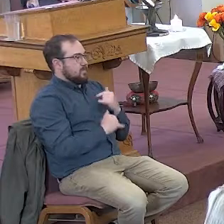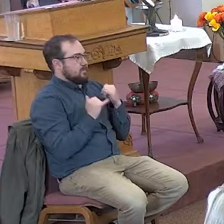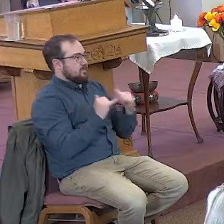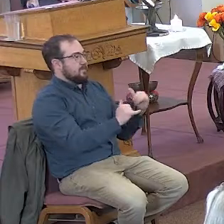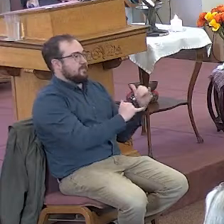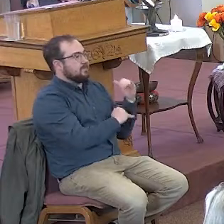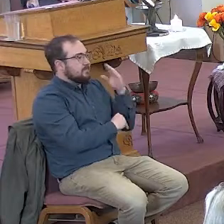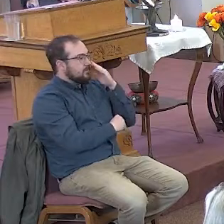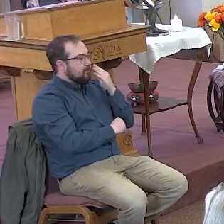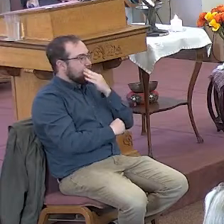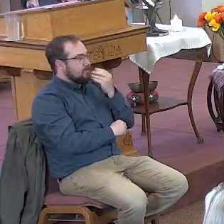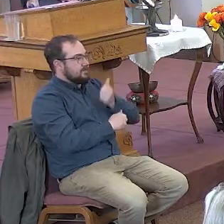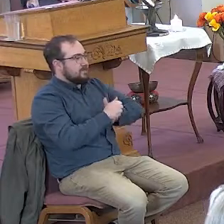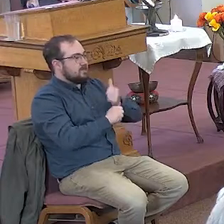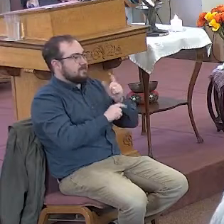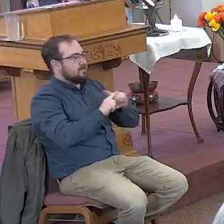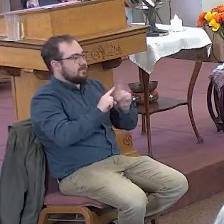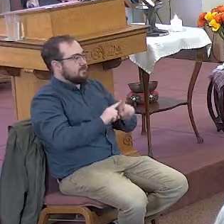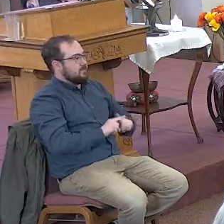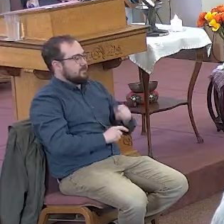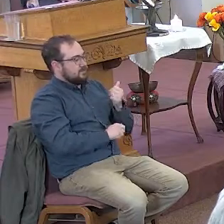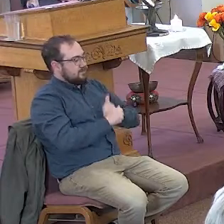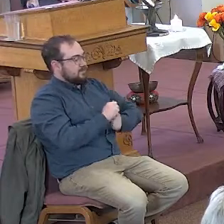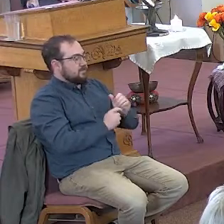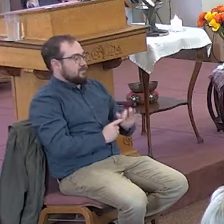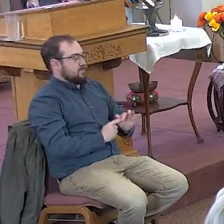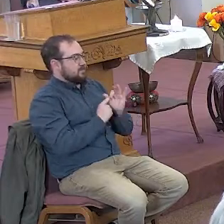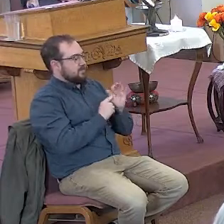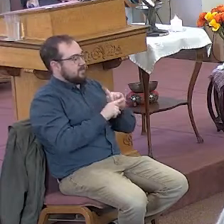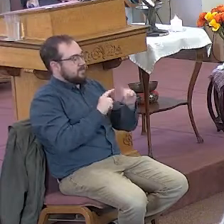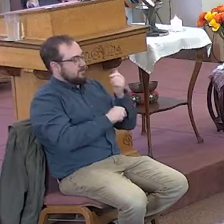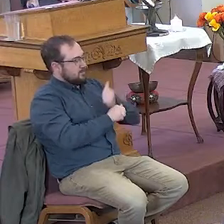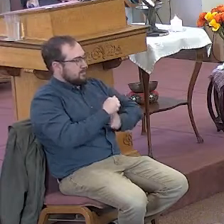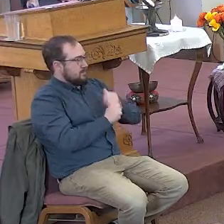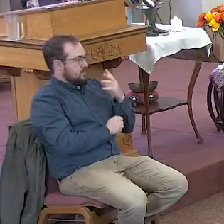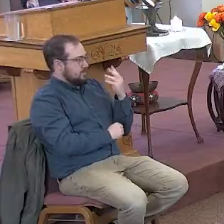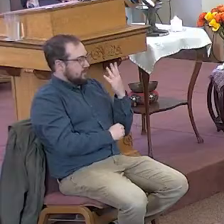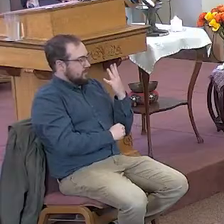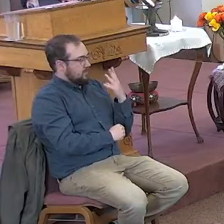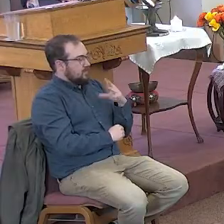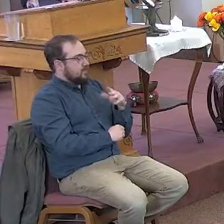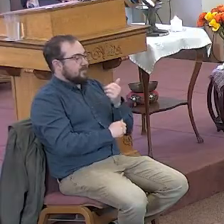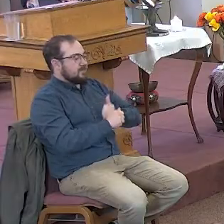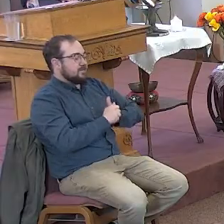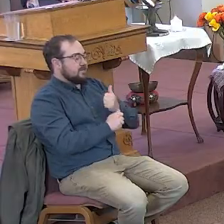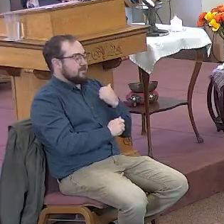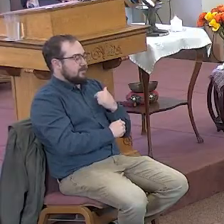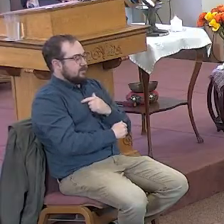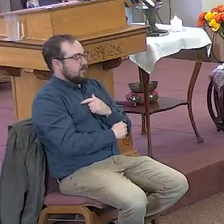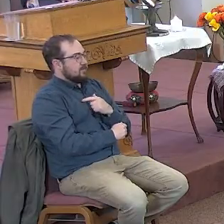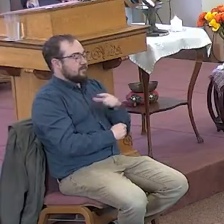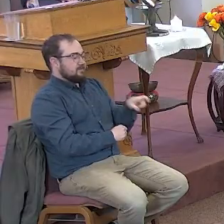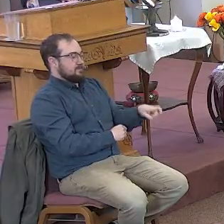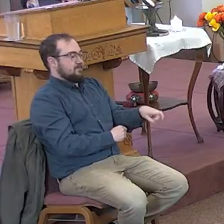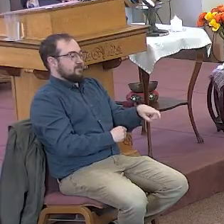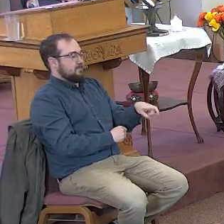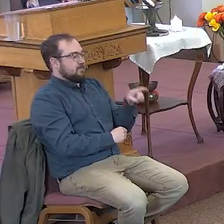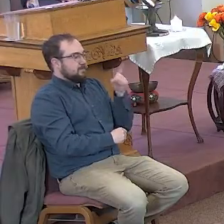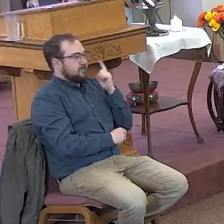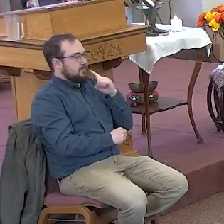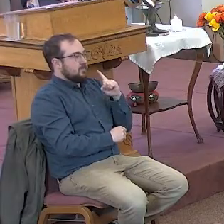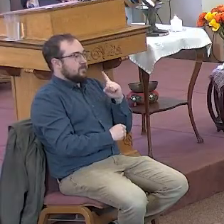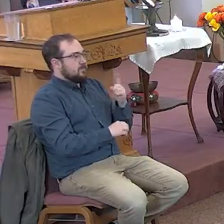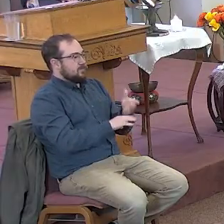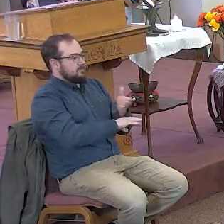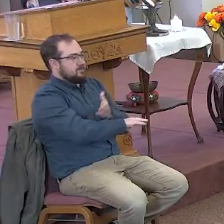flowers. Each of us is different and unique, but each of us is beautiful, and each of us is necessary to make